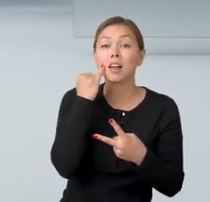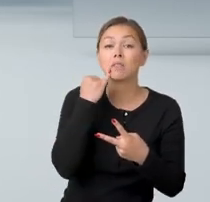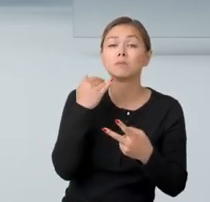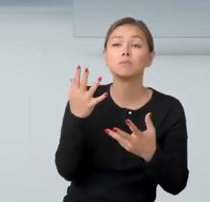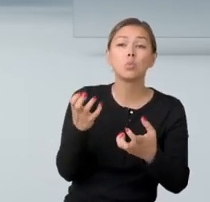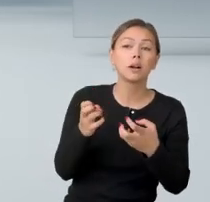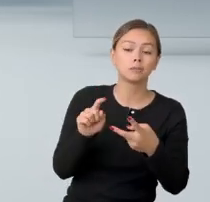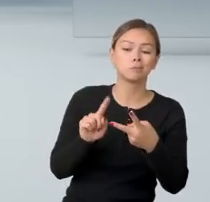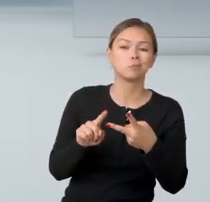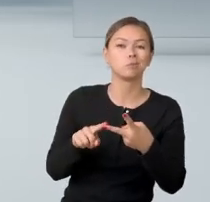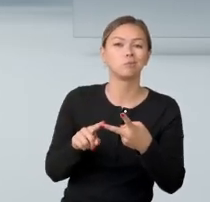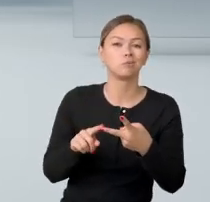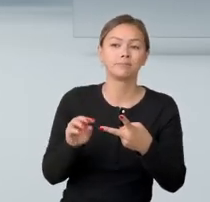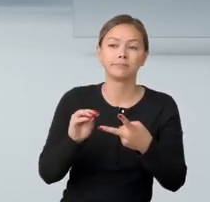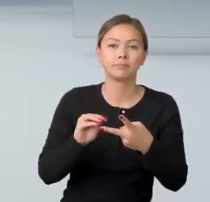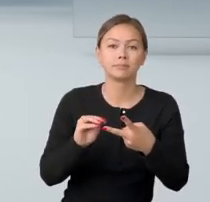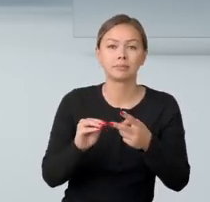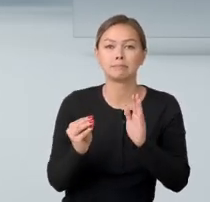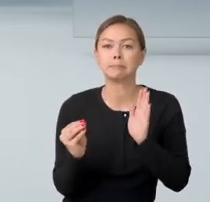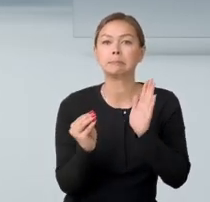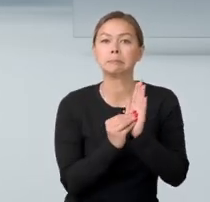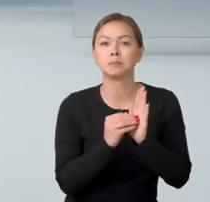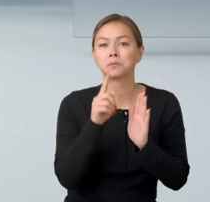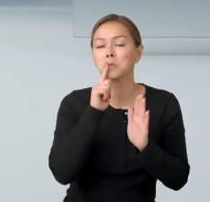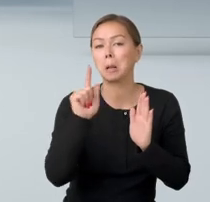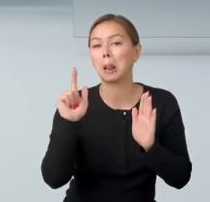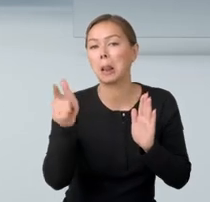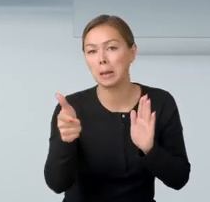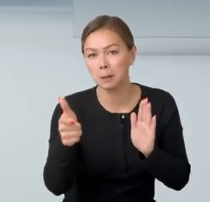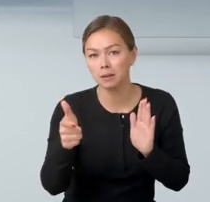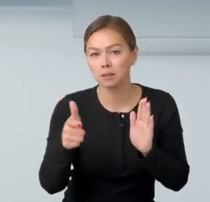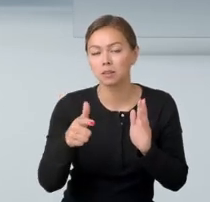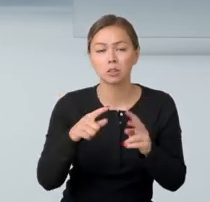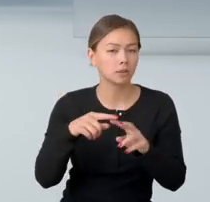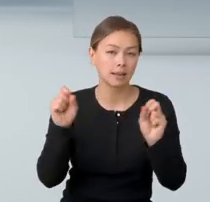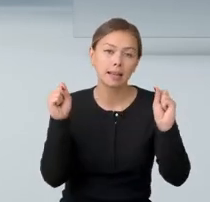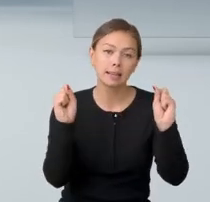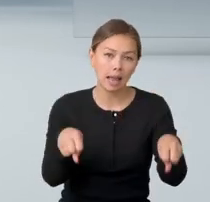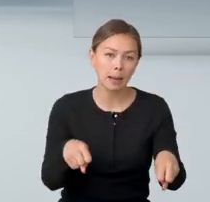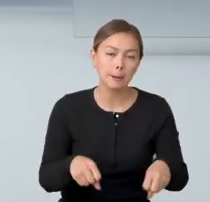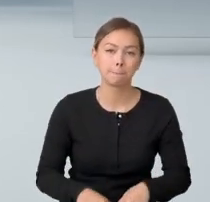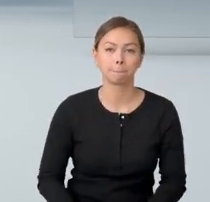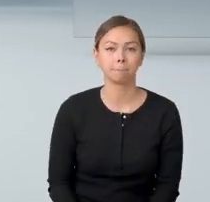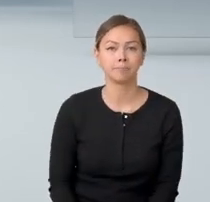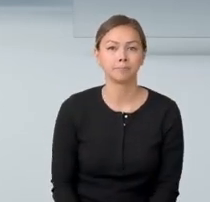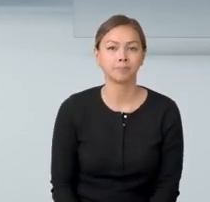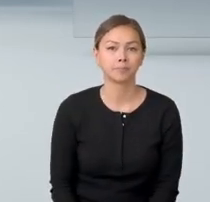for example that I want to schedule for a task for later